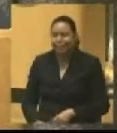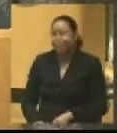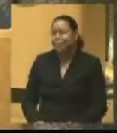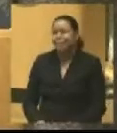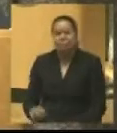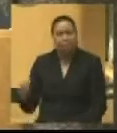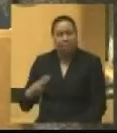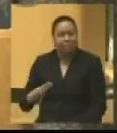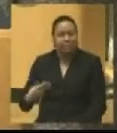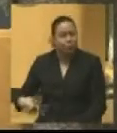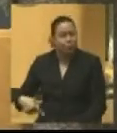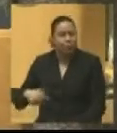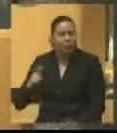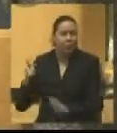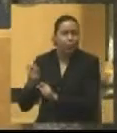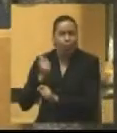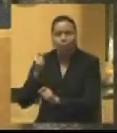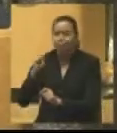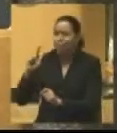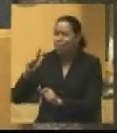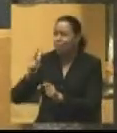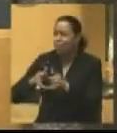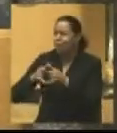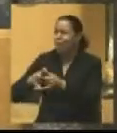He beat me to it and won the Lincoln Prize to boot.